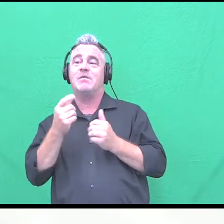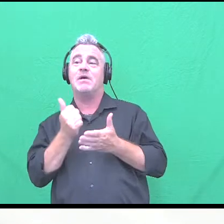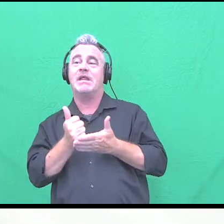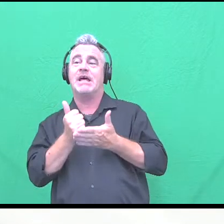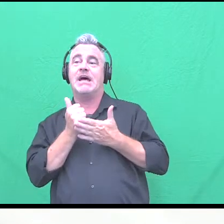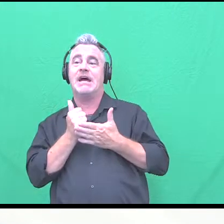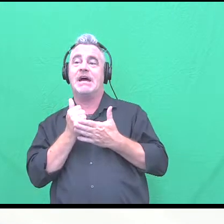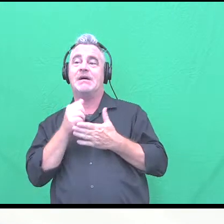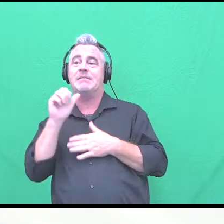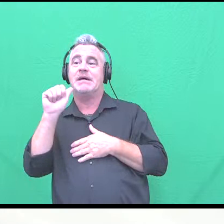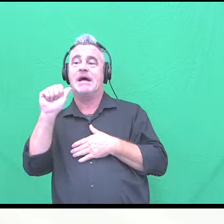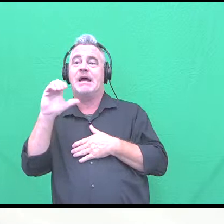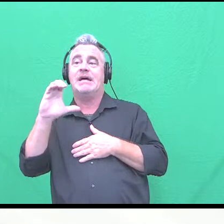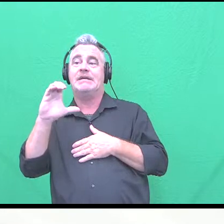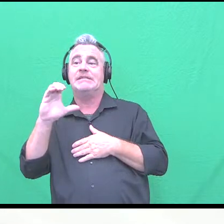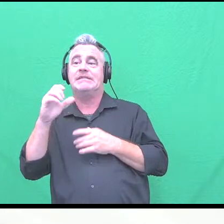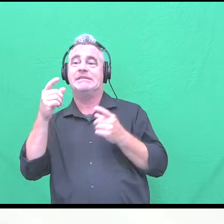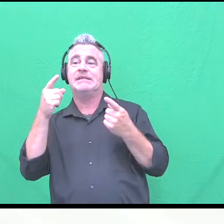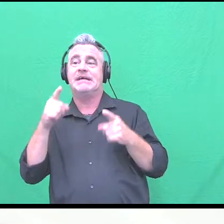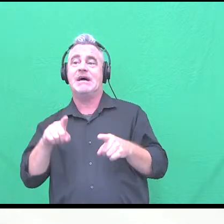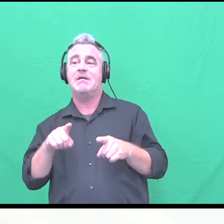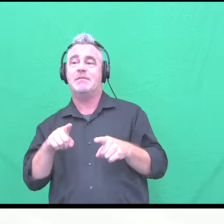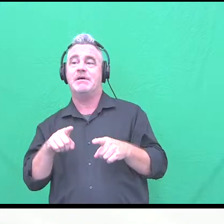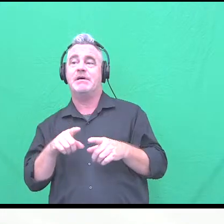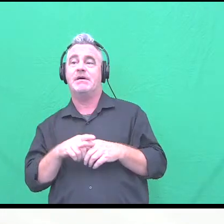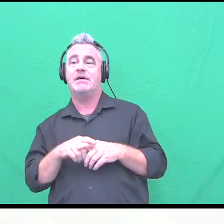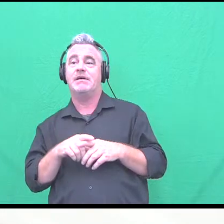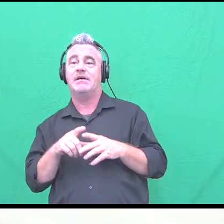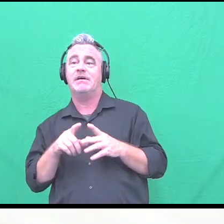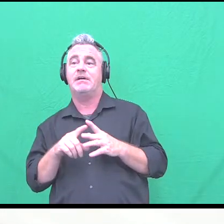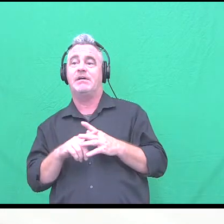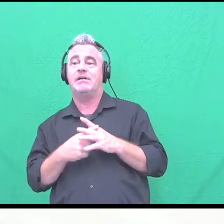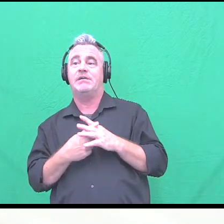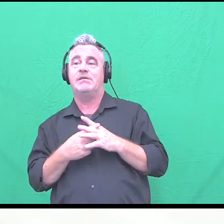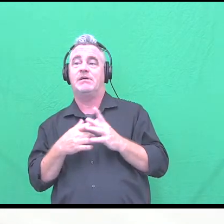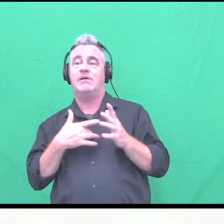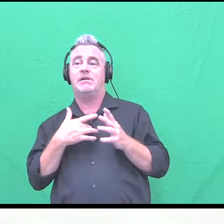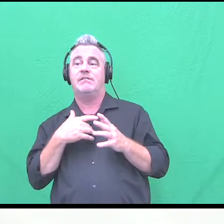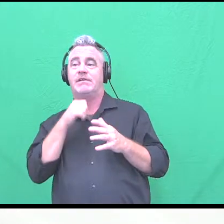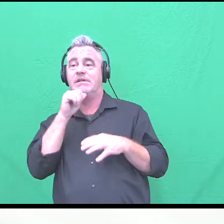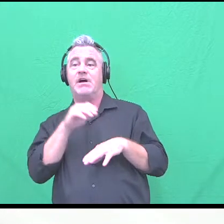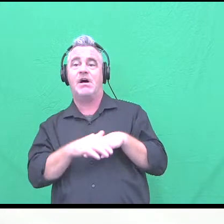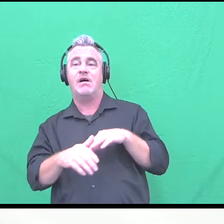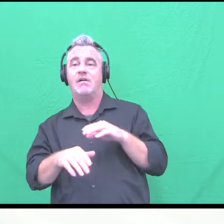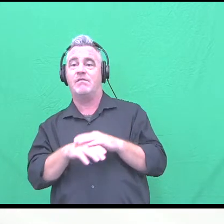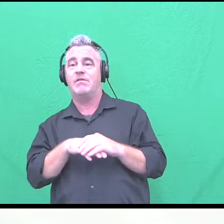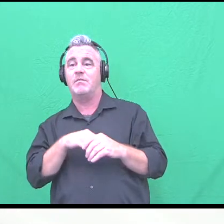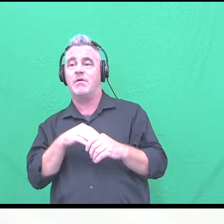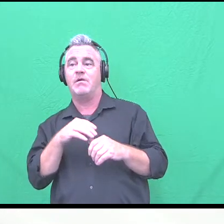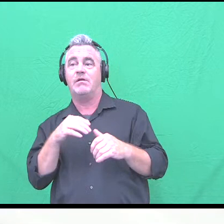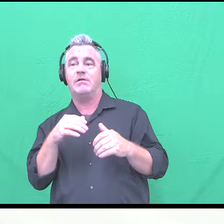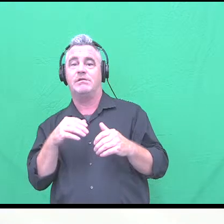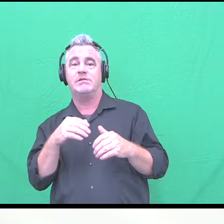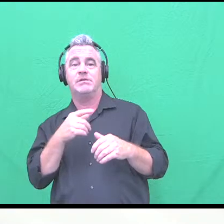air conditioning happen. That was starting to feel really uncomfortable a little bit earlier. Thank you,